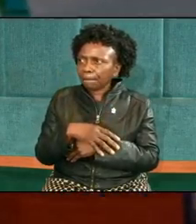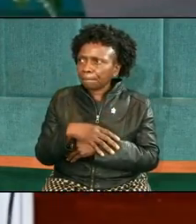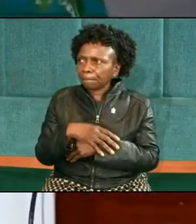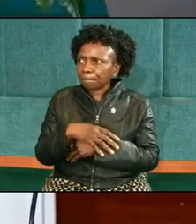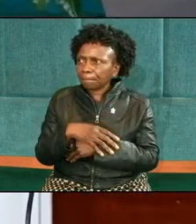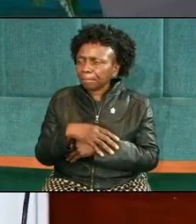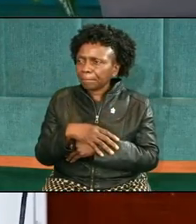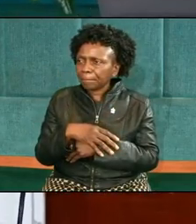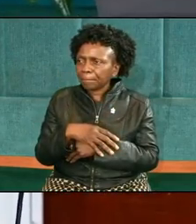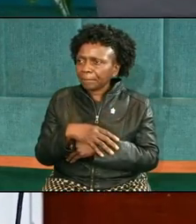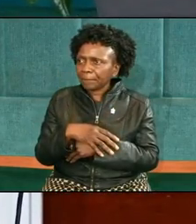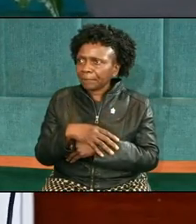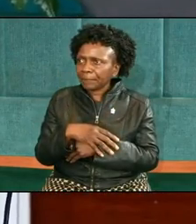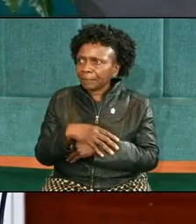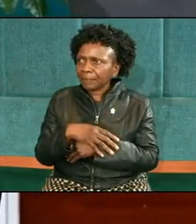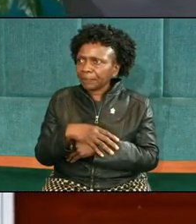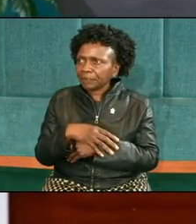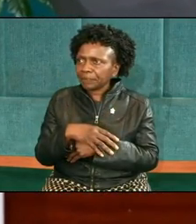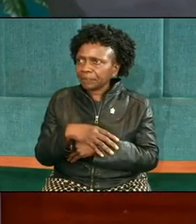Stay right there.